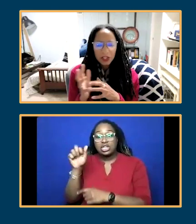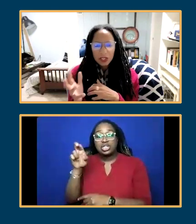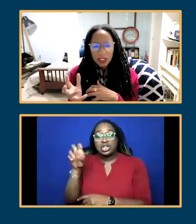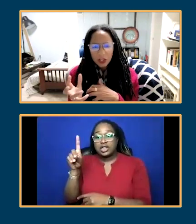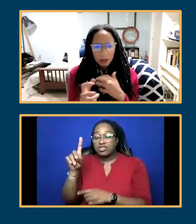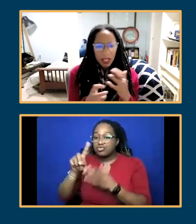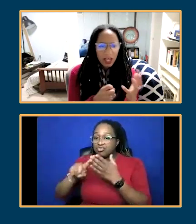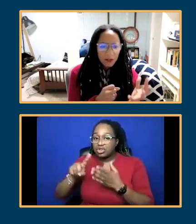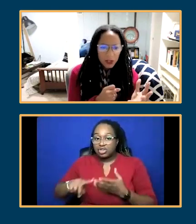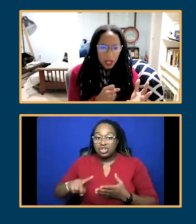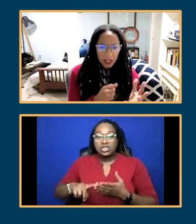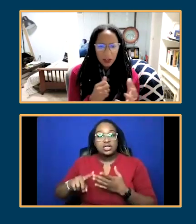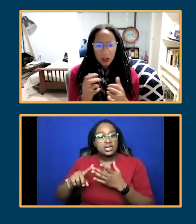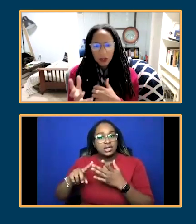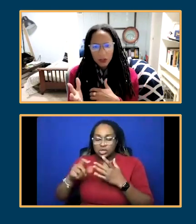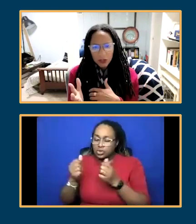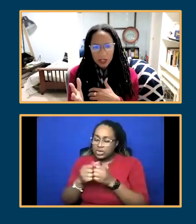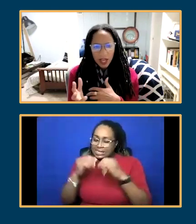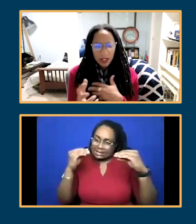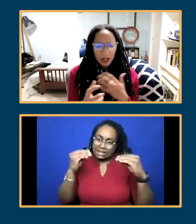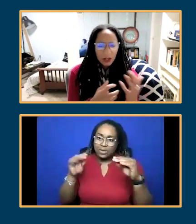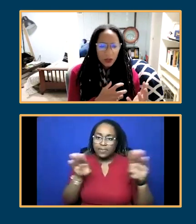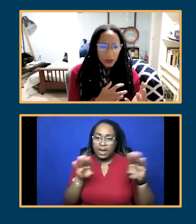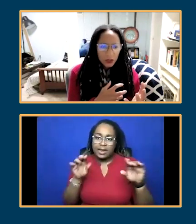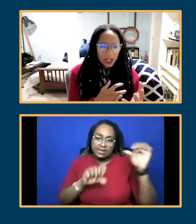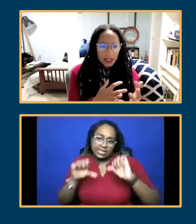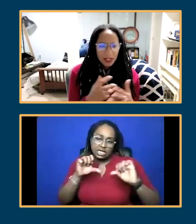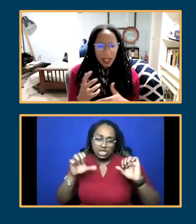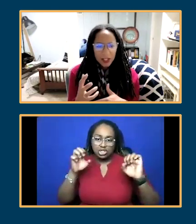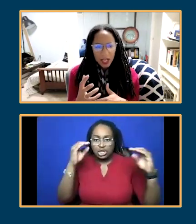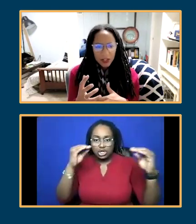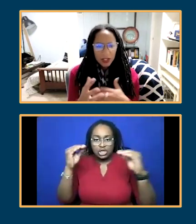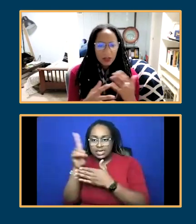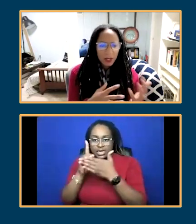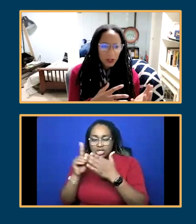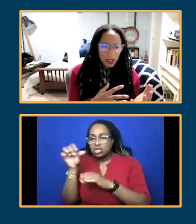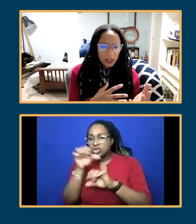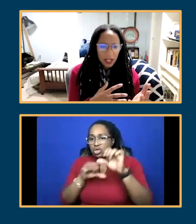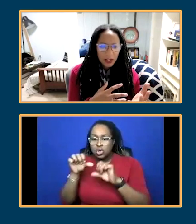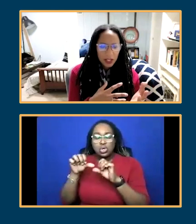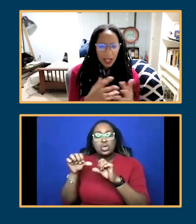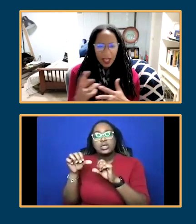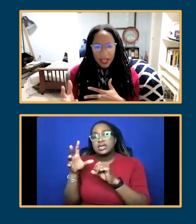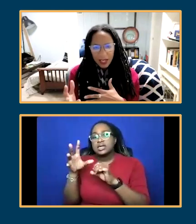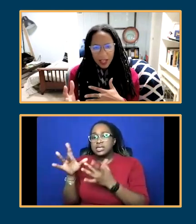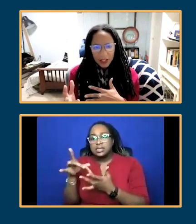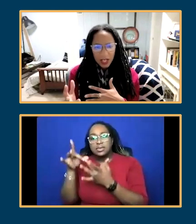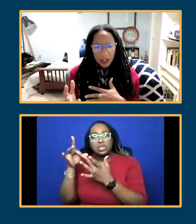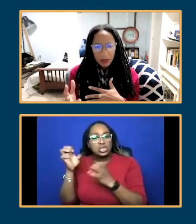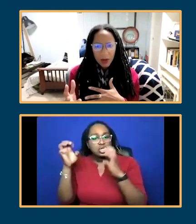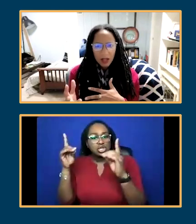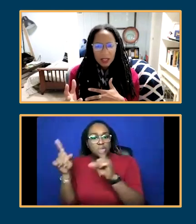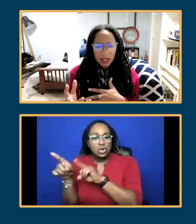areas of precision teaching, behavior science, instructional design, social justice, education, special education,